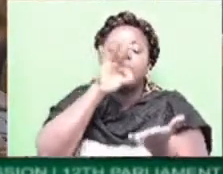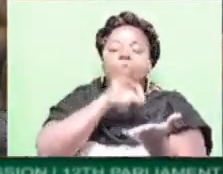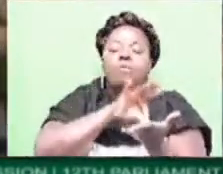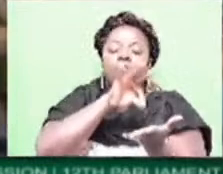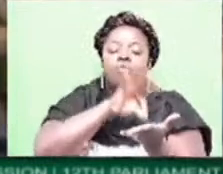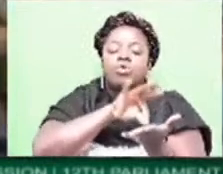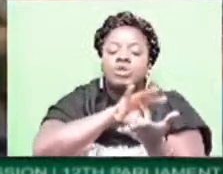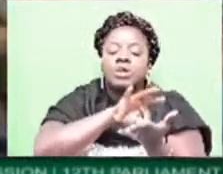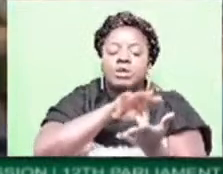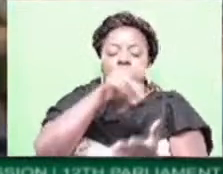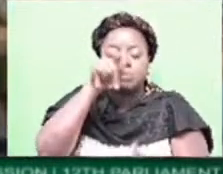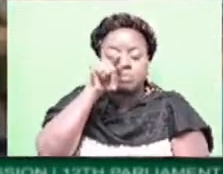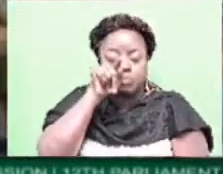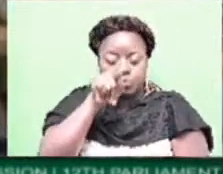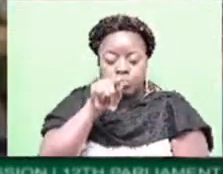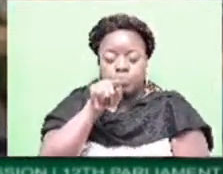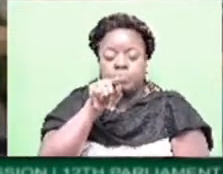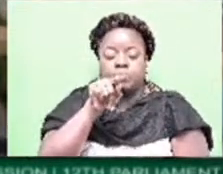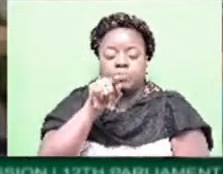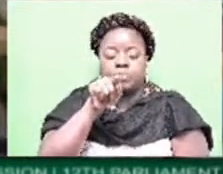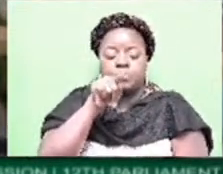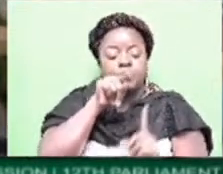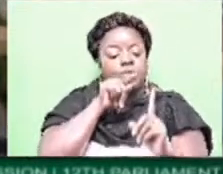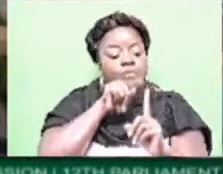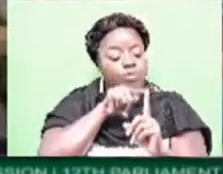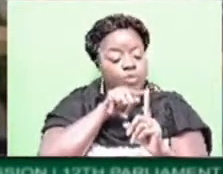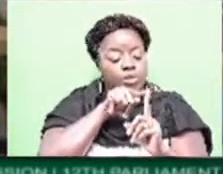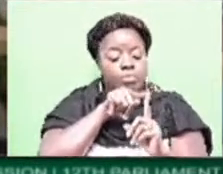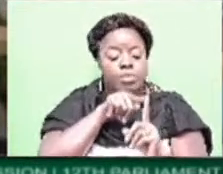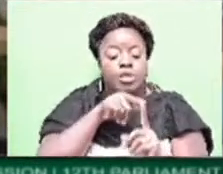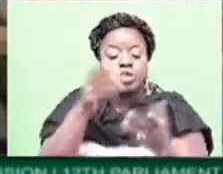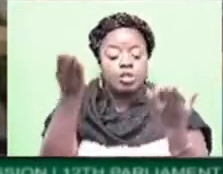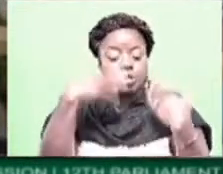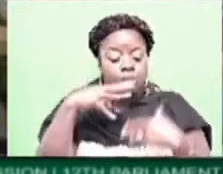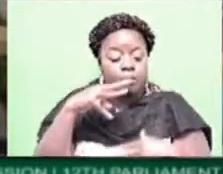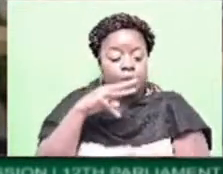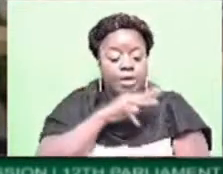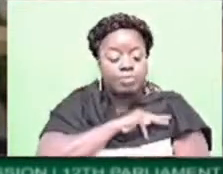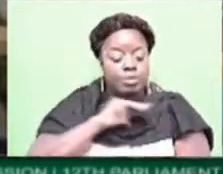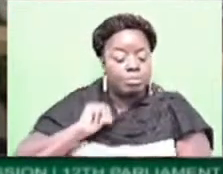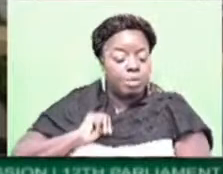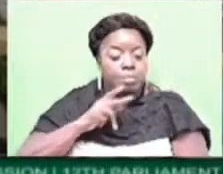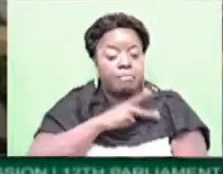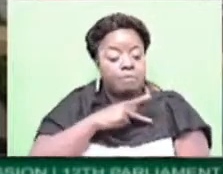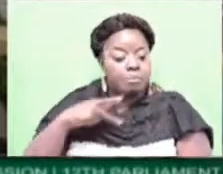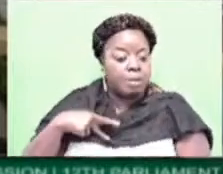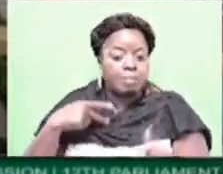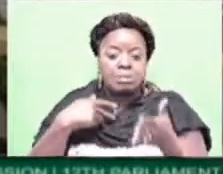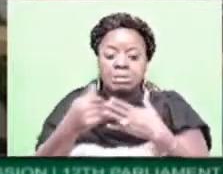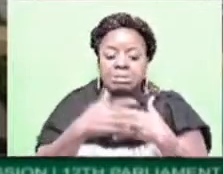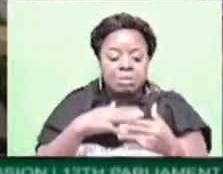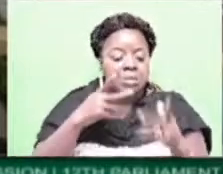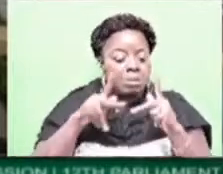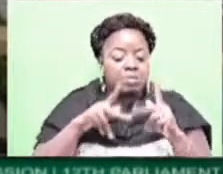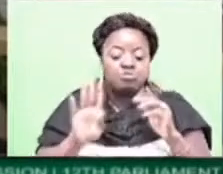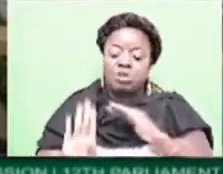overwhelmingly by ensuring that I returned as their Member of Parliament despite the nasty tricks